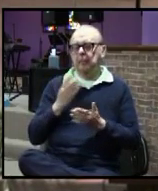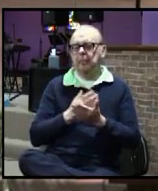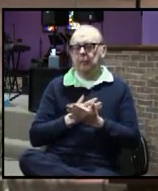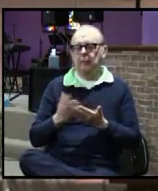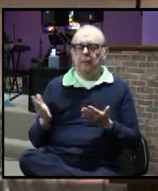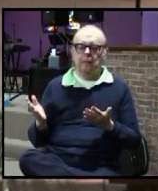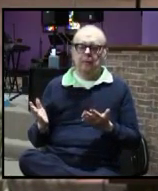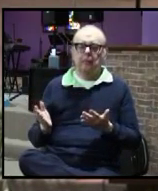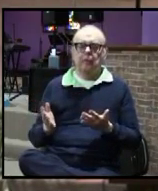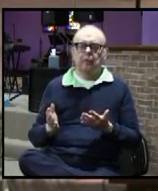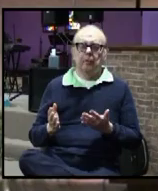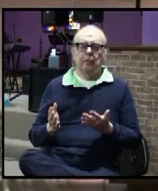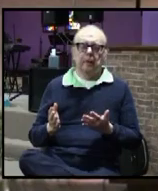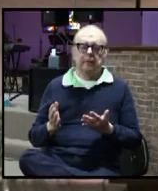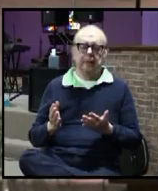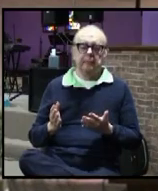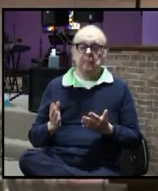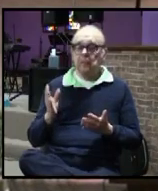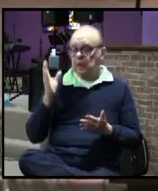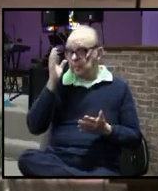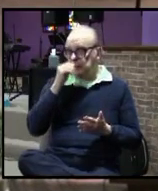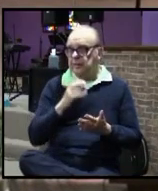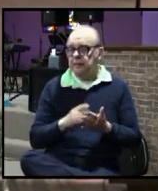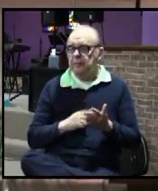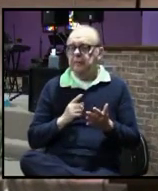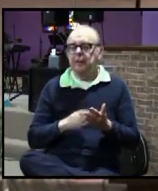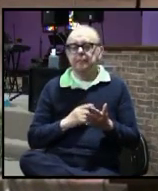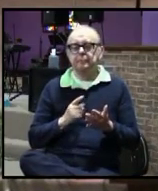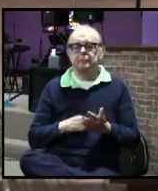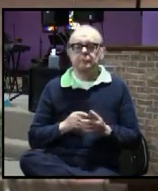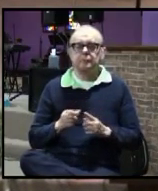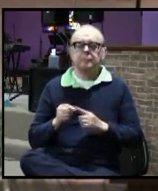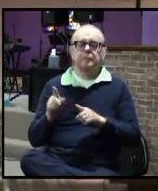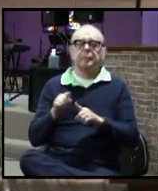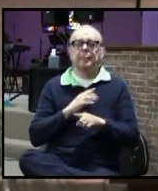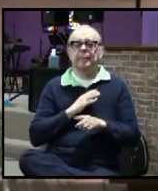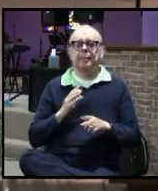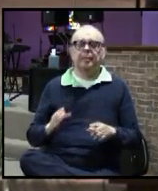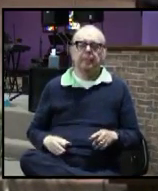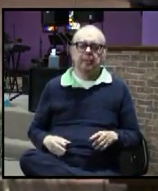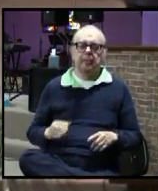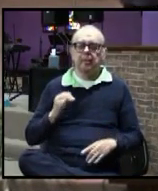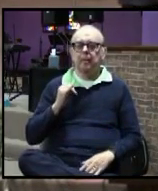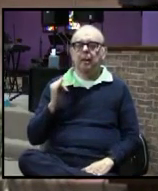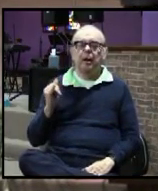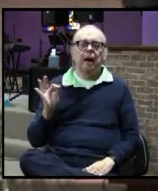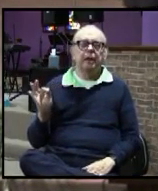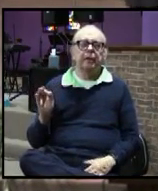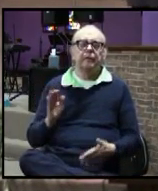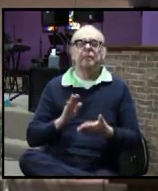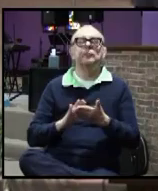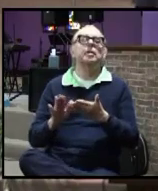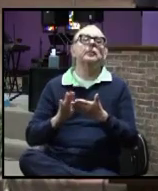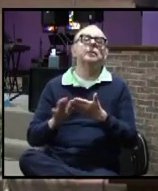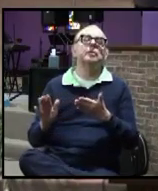One of the things that eludes us so often in our life is, especially as Christians, is this idea of